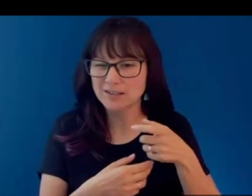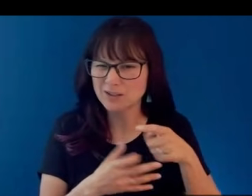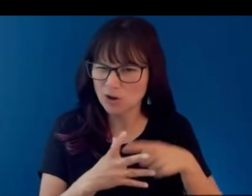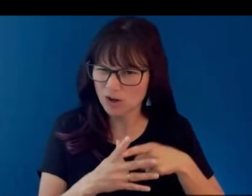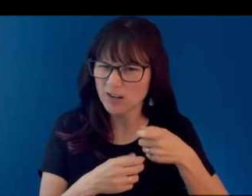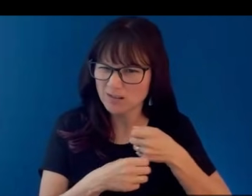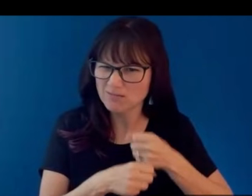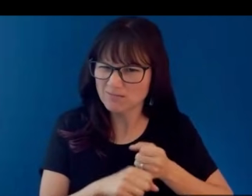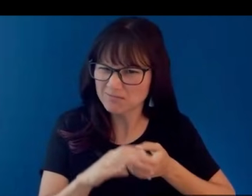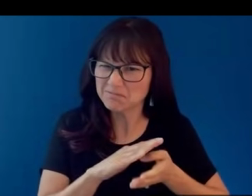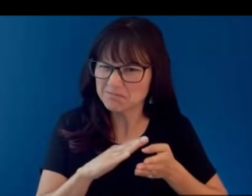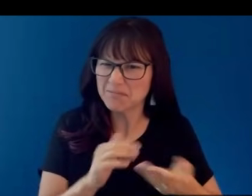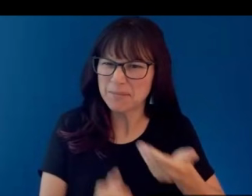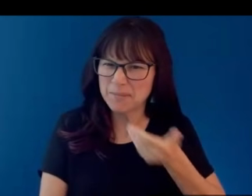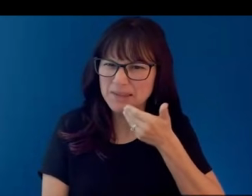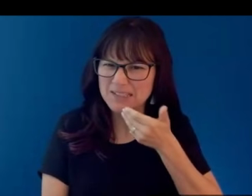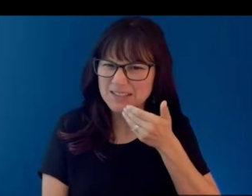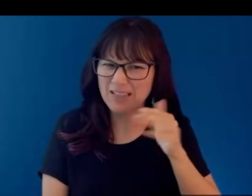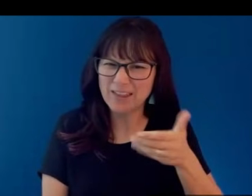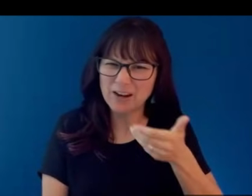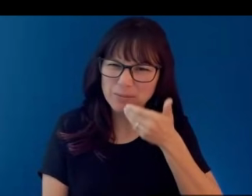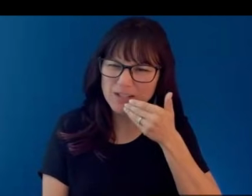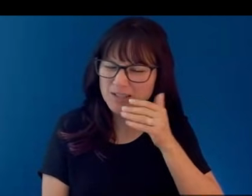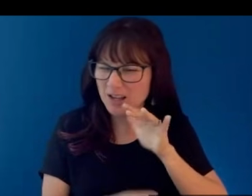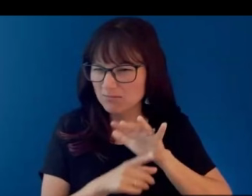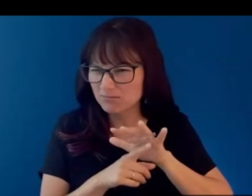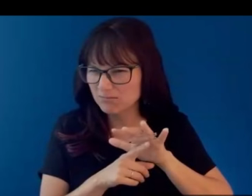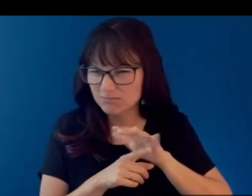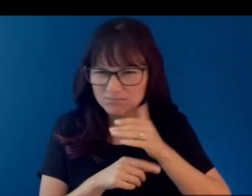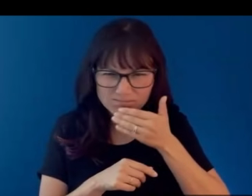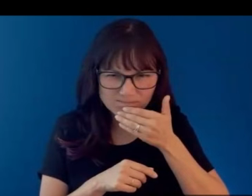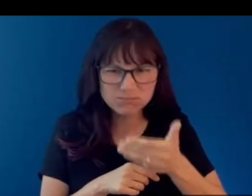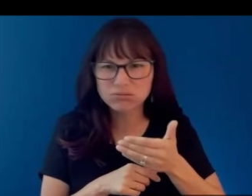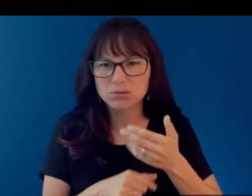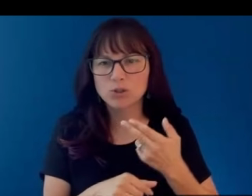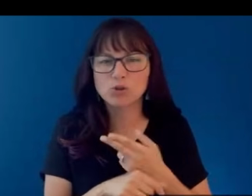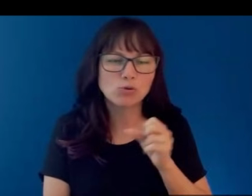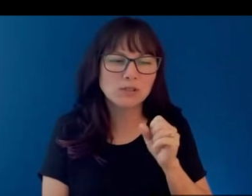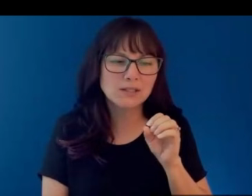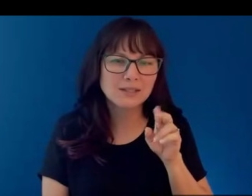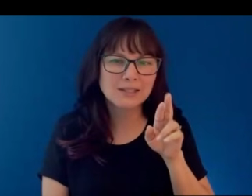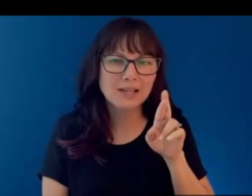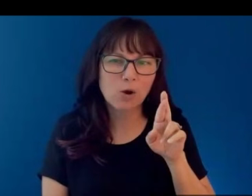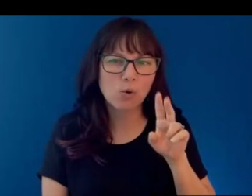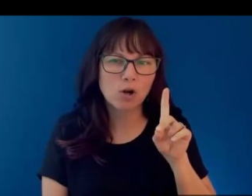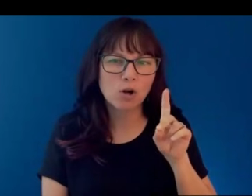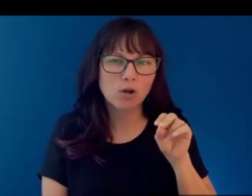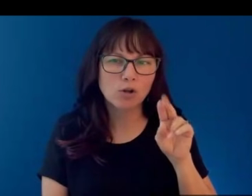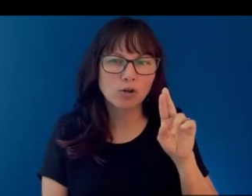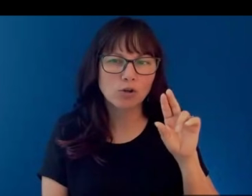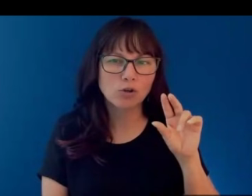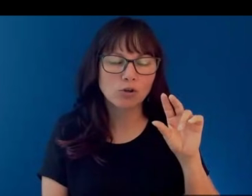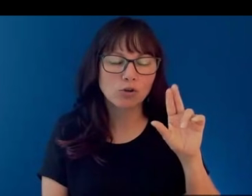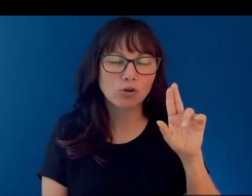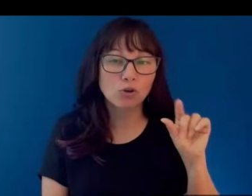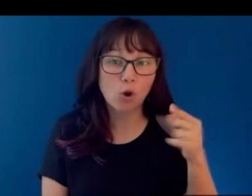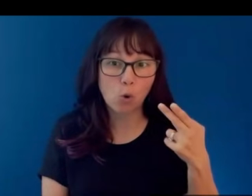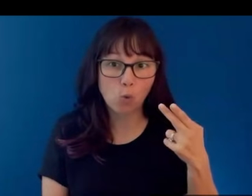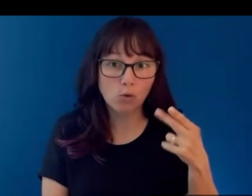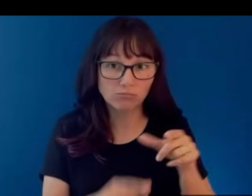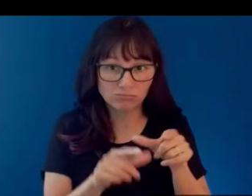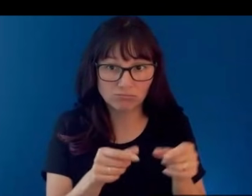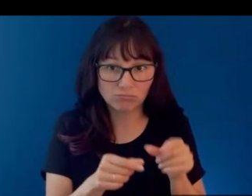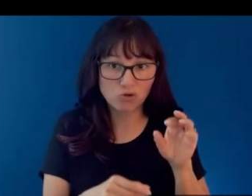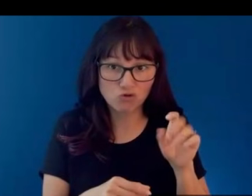pizzas. They make fabulous pizzas on sourdough crust. And I was talking to the owner,